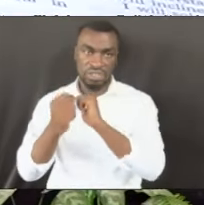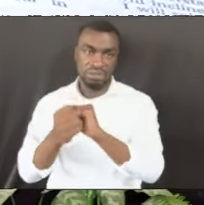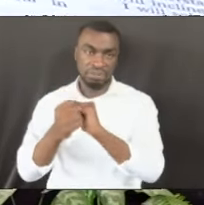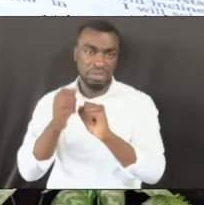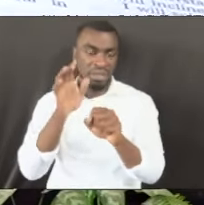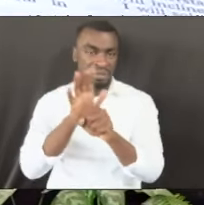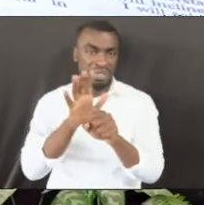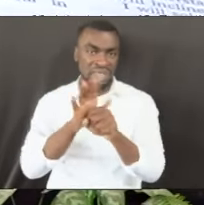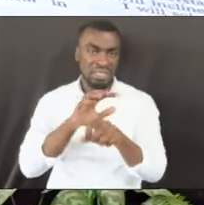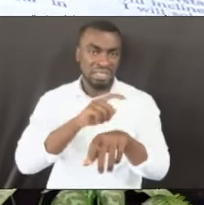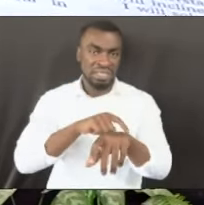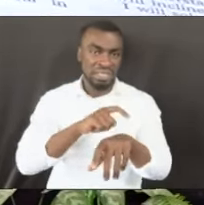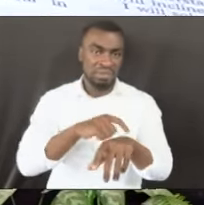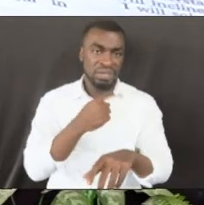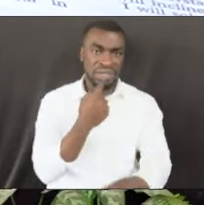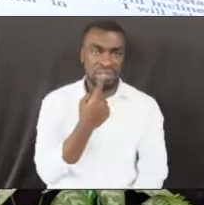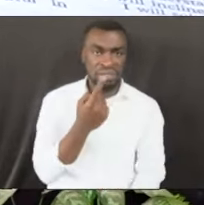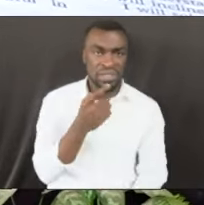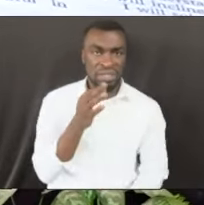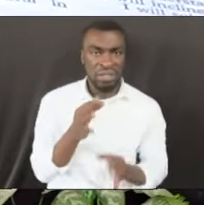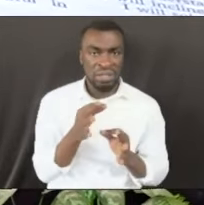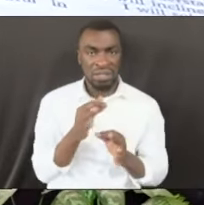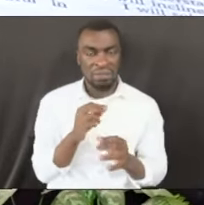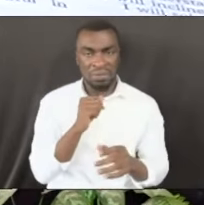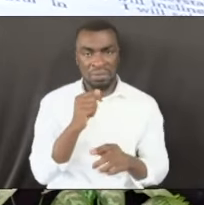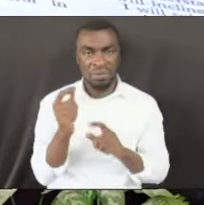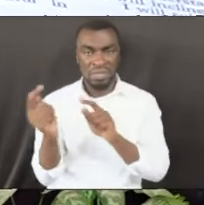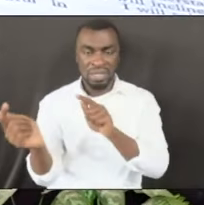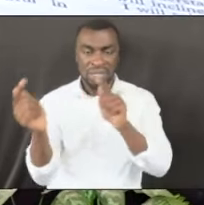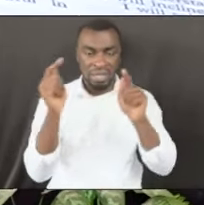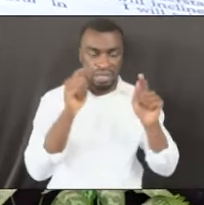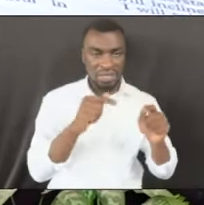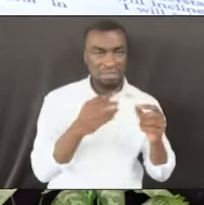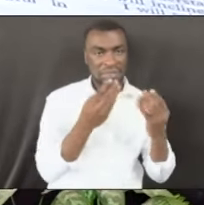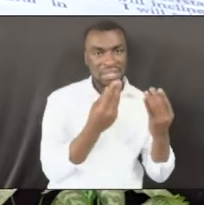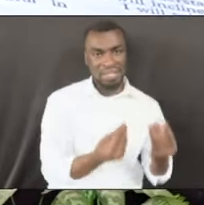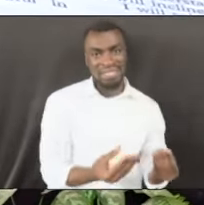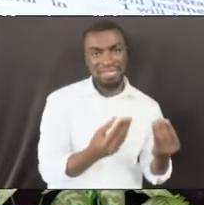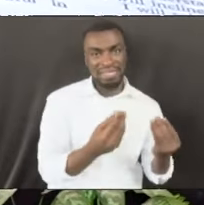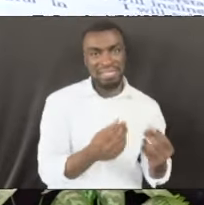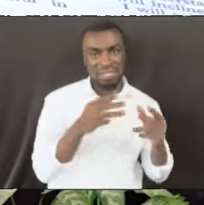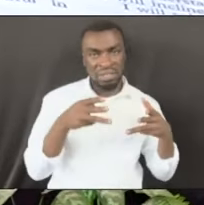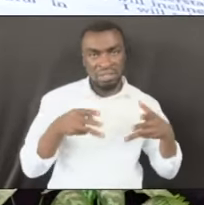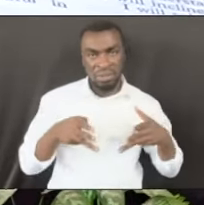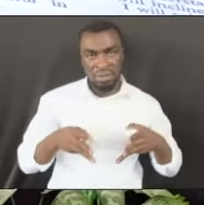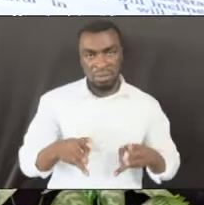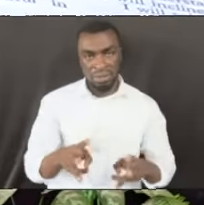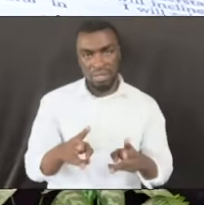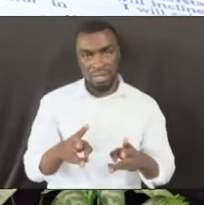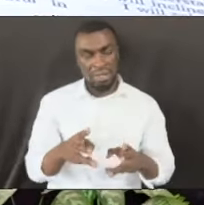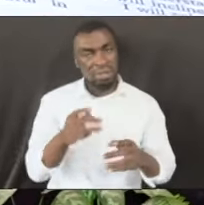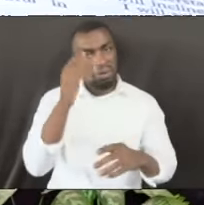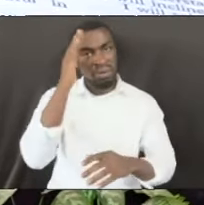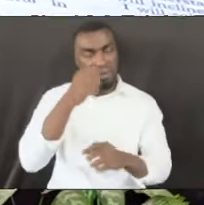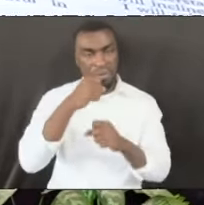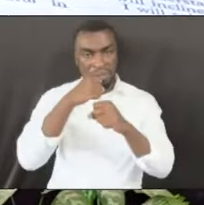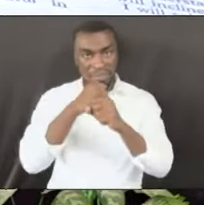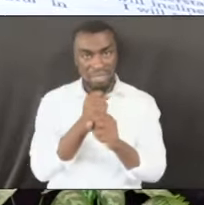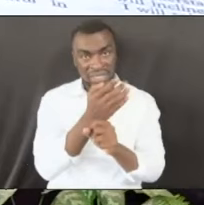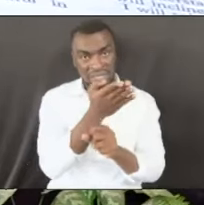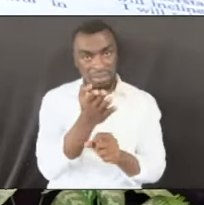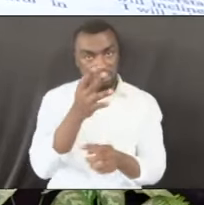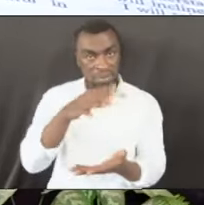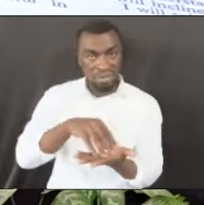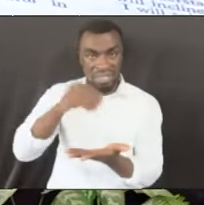said, if you don't learn the easy way, God forces you to learn the difficult way.